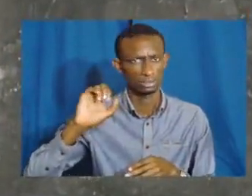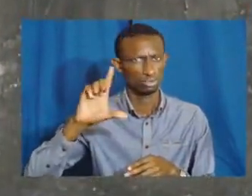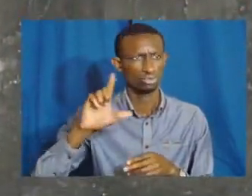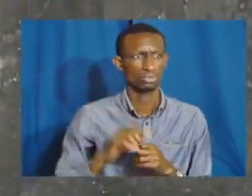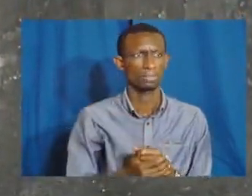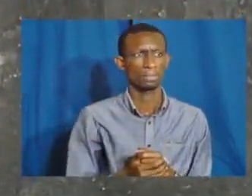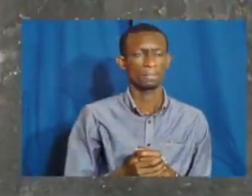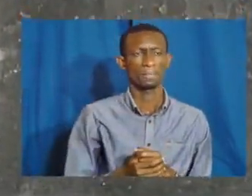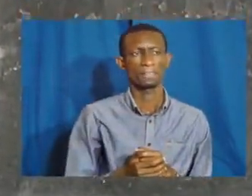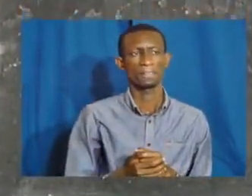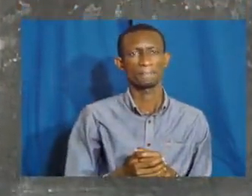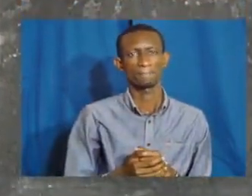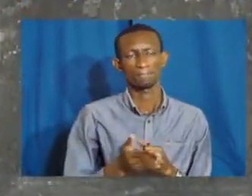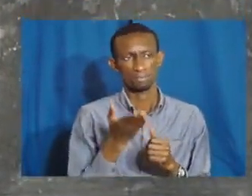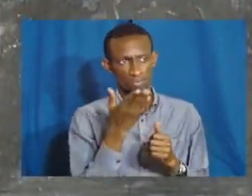and this is